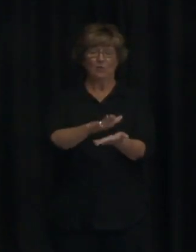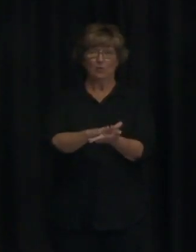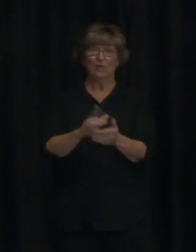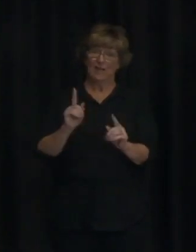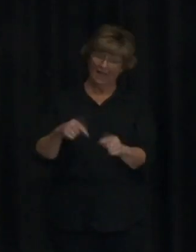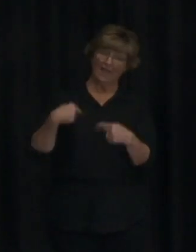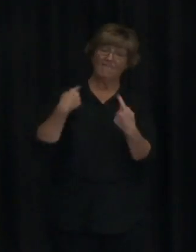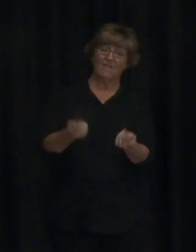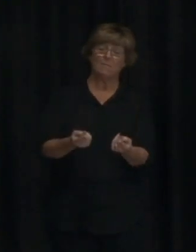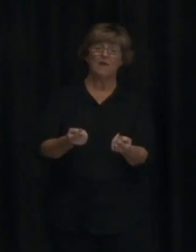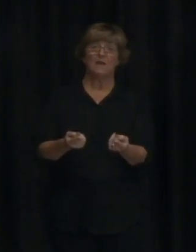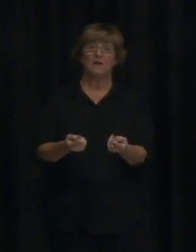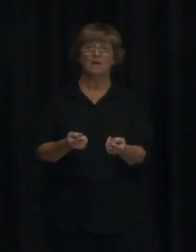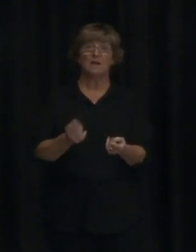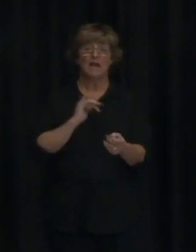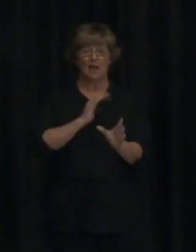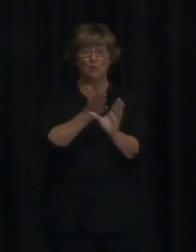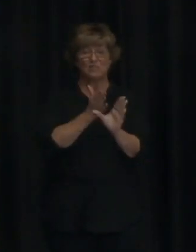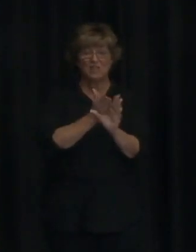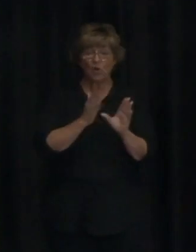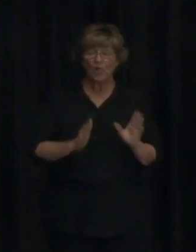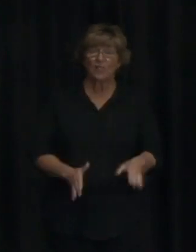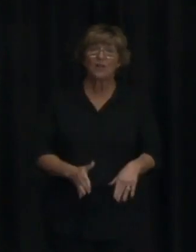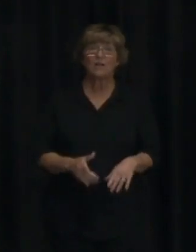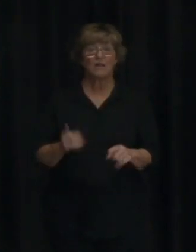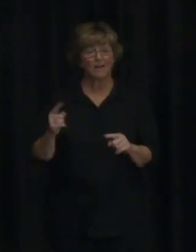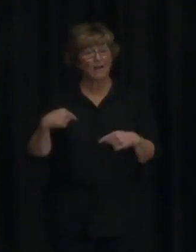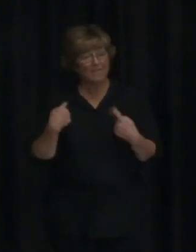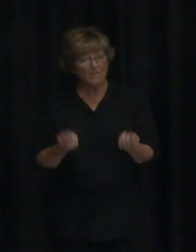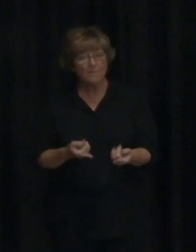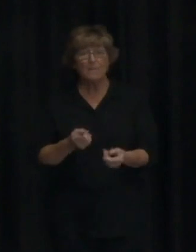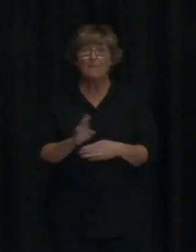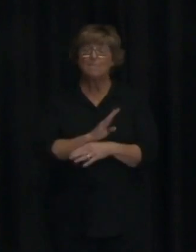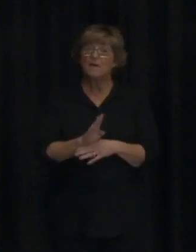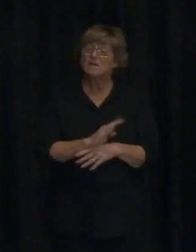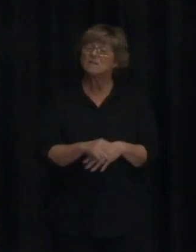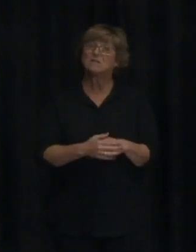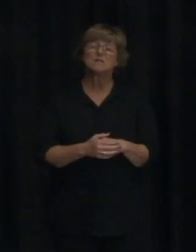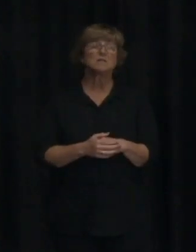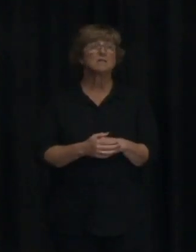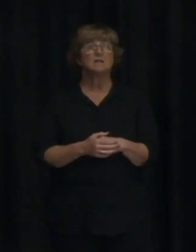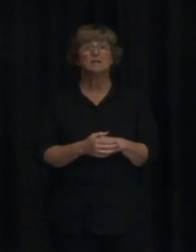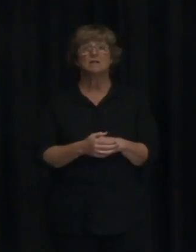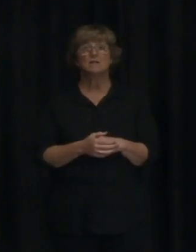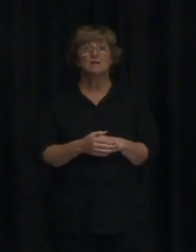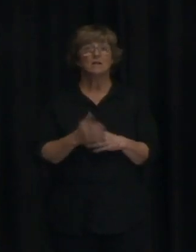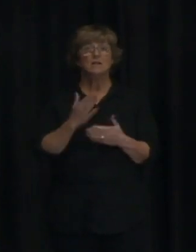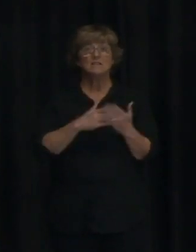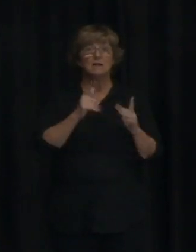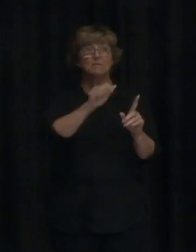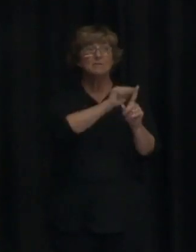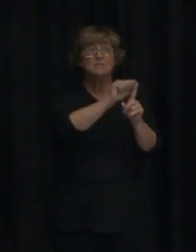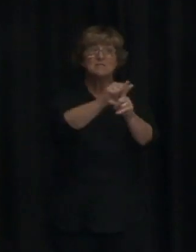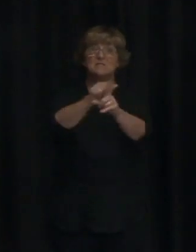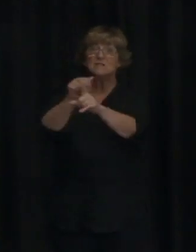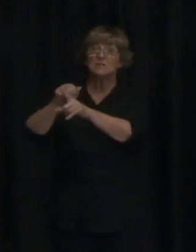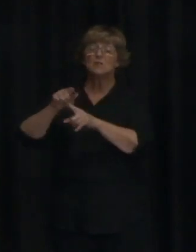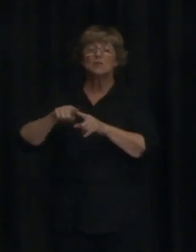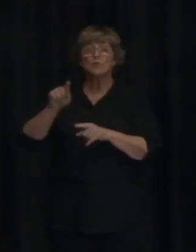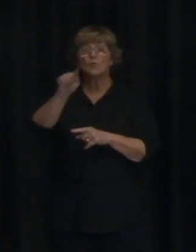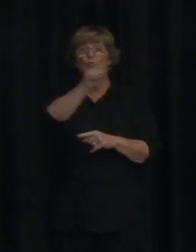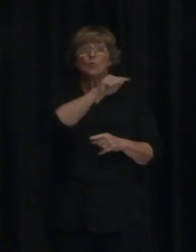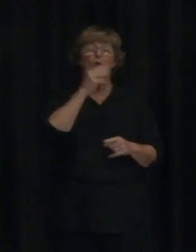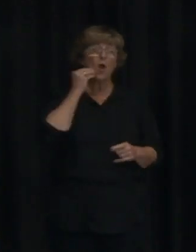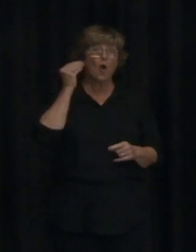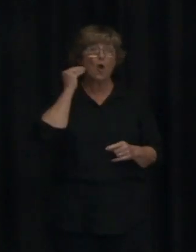been. Some of our psychologists have been. Some even doing knocks on doors and meeting kids in their home. So